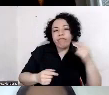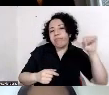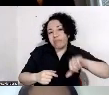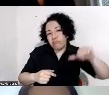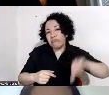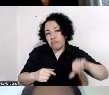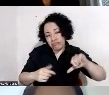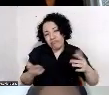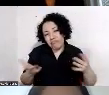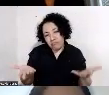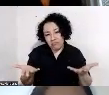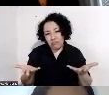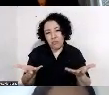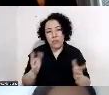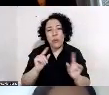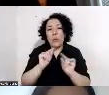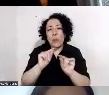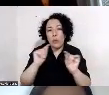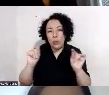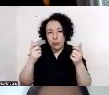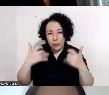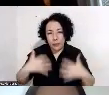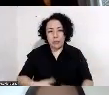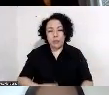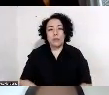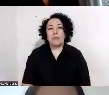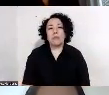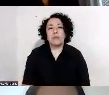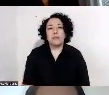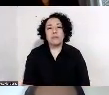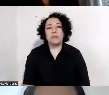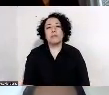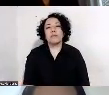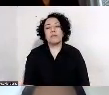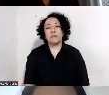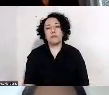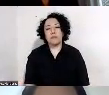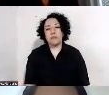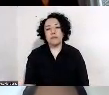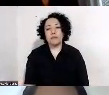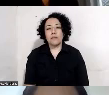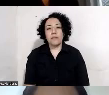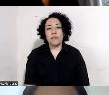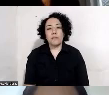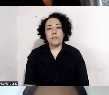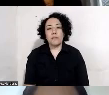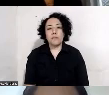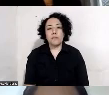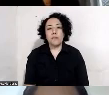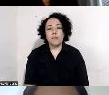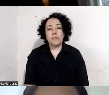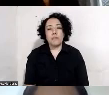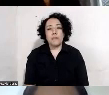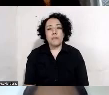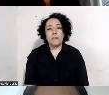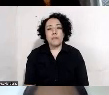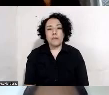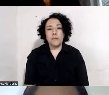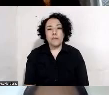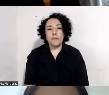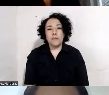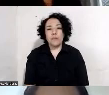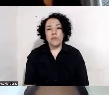So in the past, the research that I had done with my colleagues on twice exceptional students,